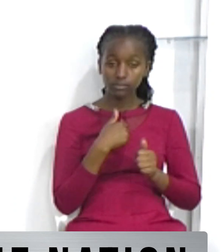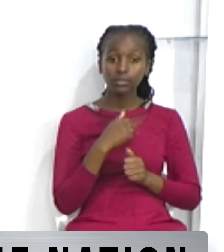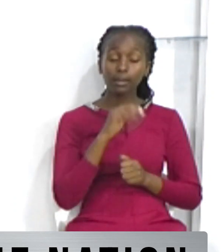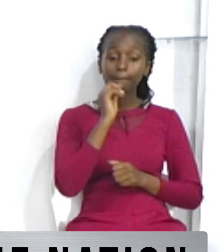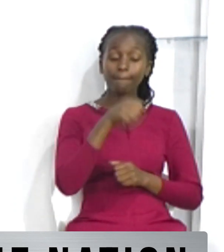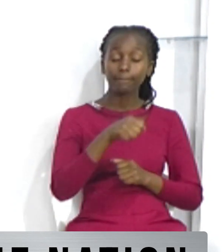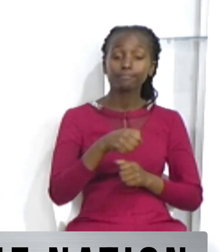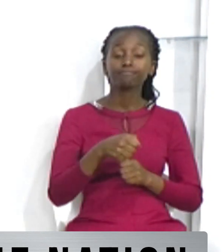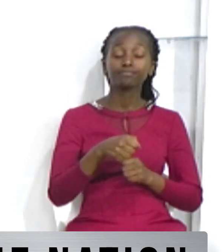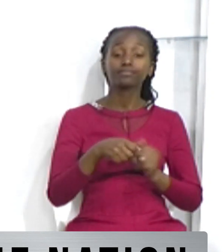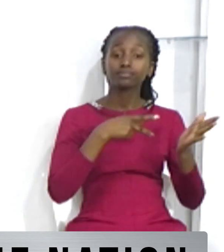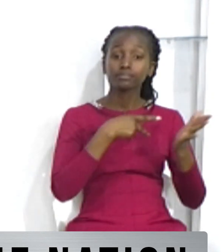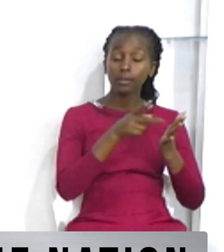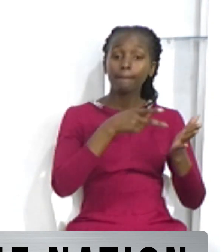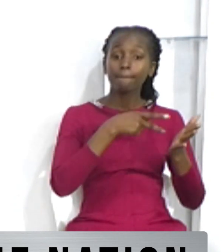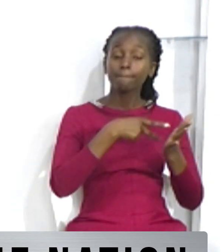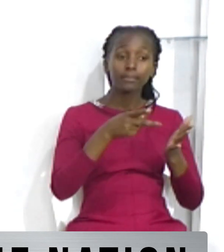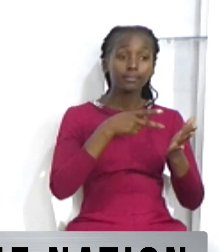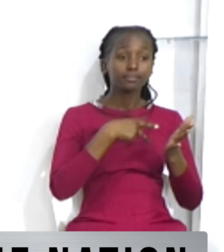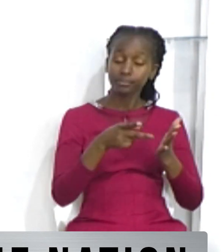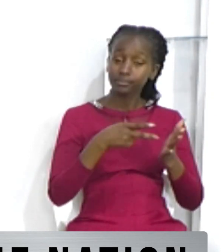topping up to repay this loan.